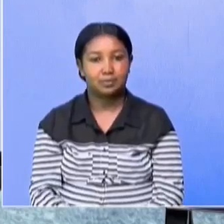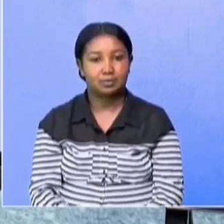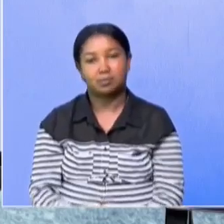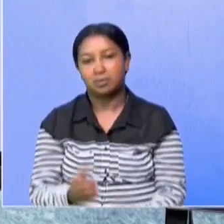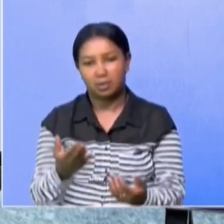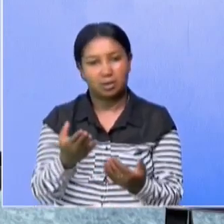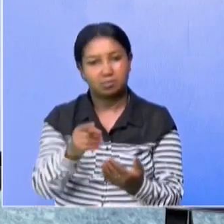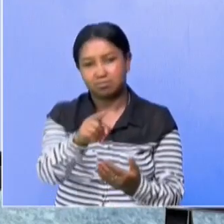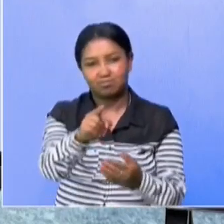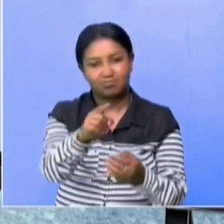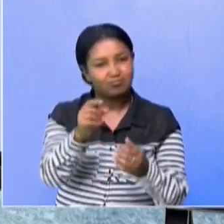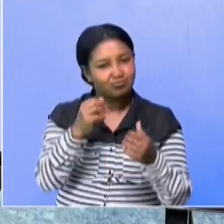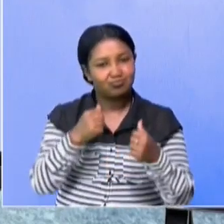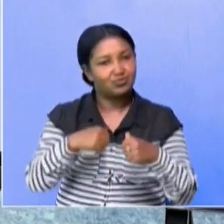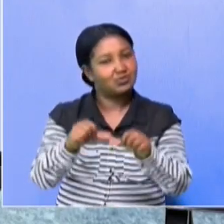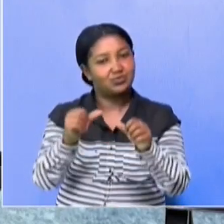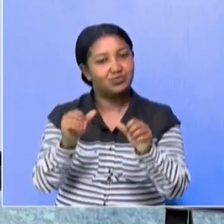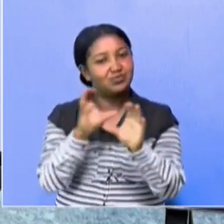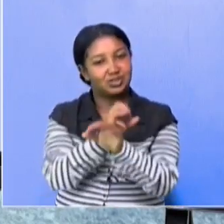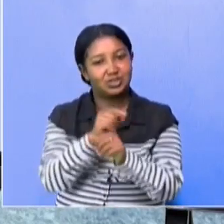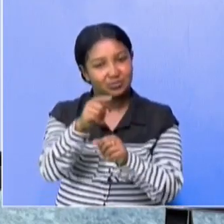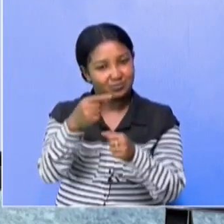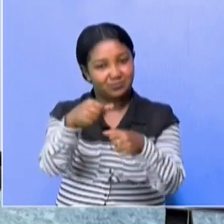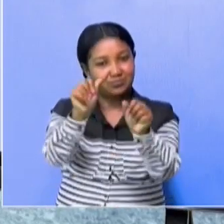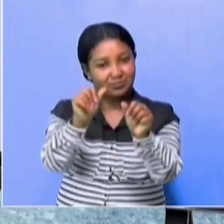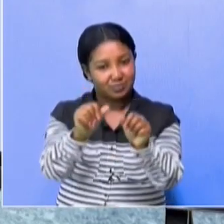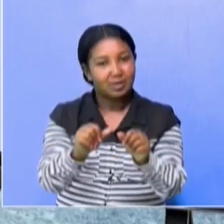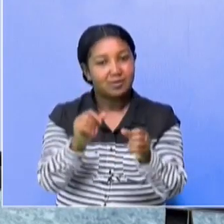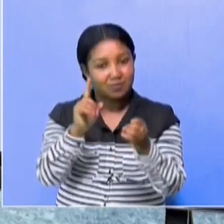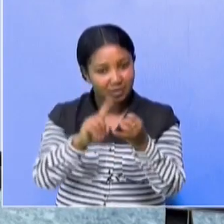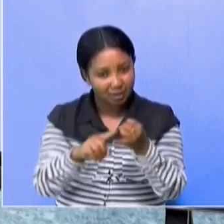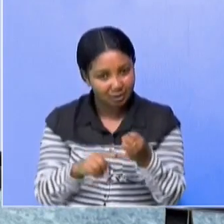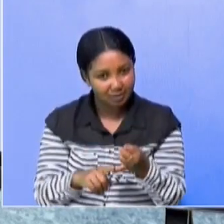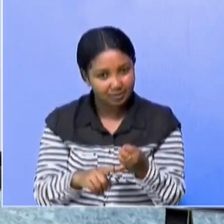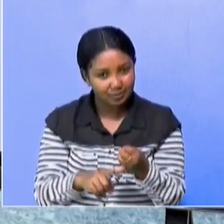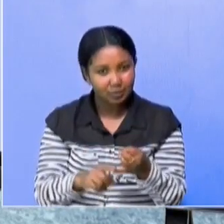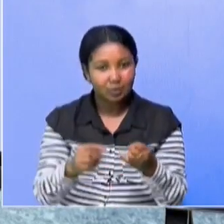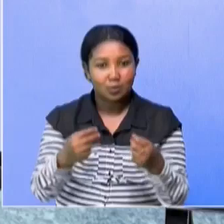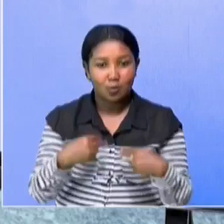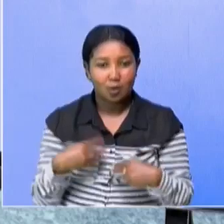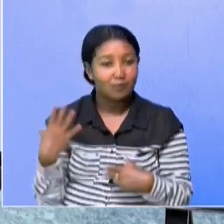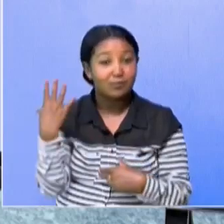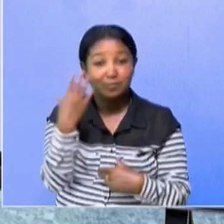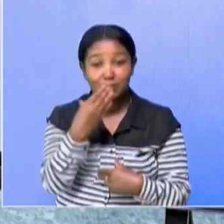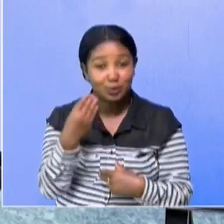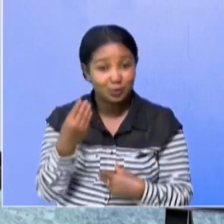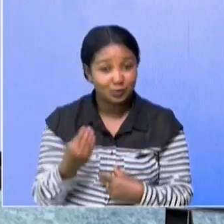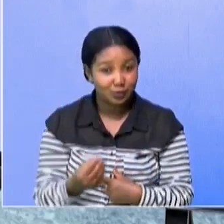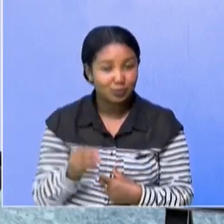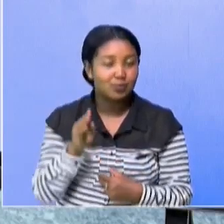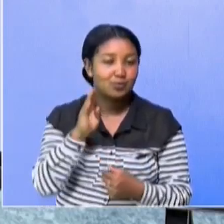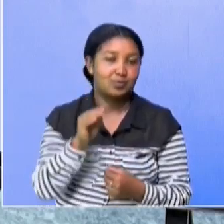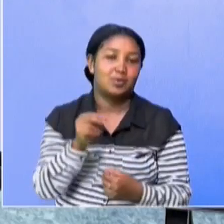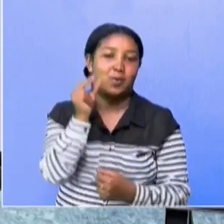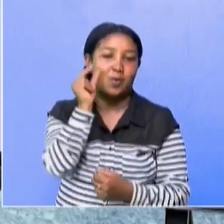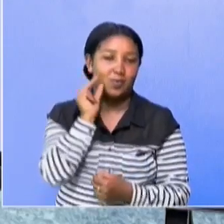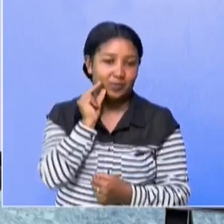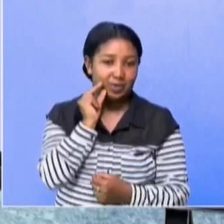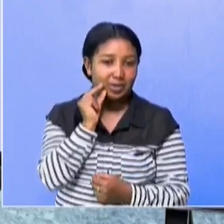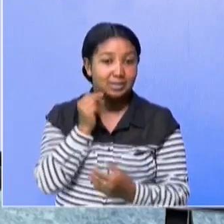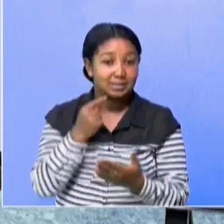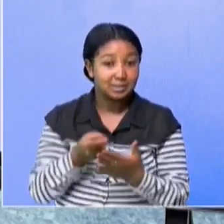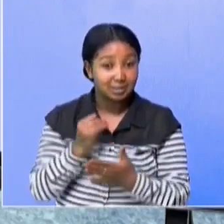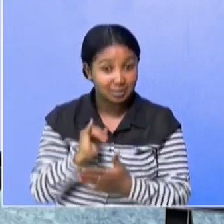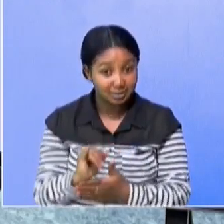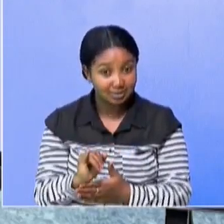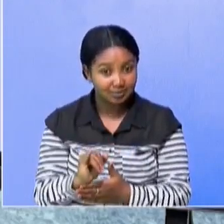etc. You are welcome to finish. Finally, you have a very beautiful coffee. This